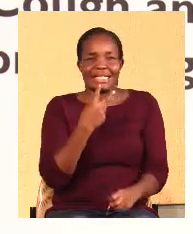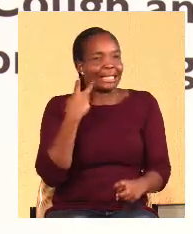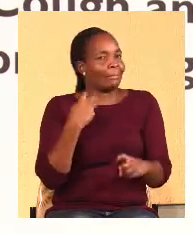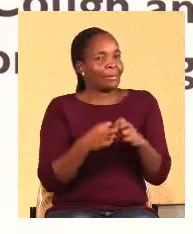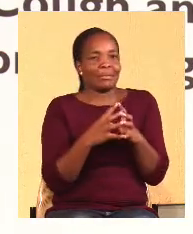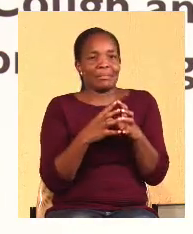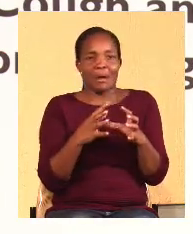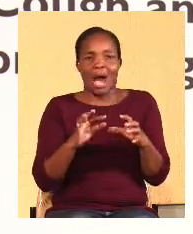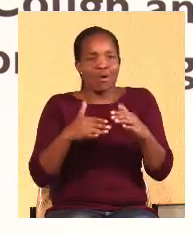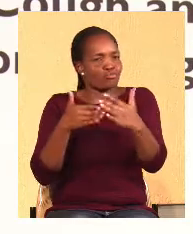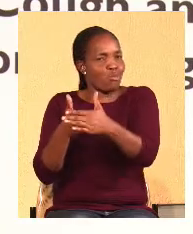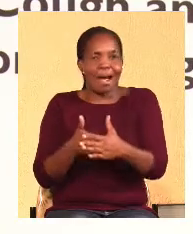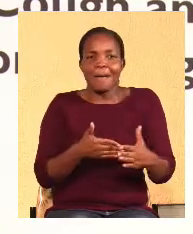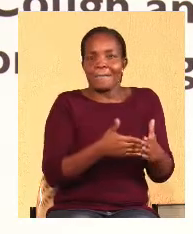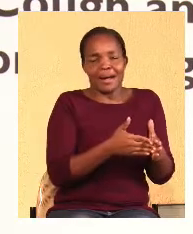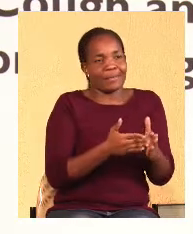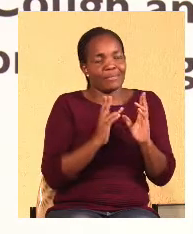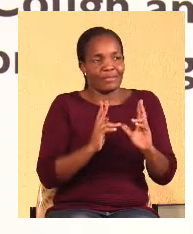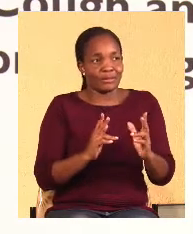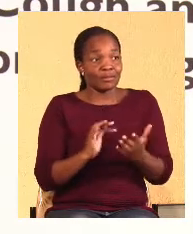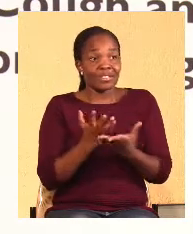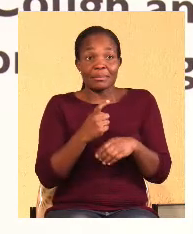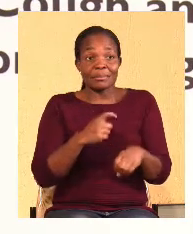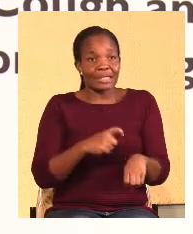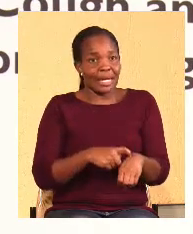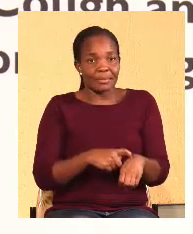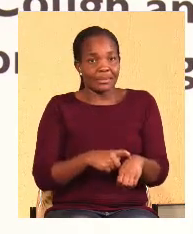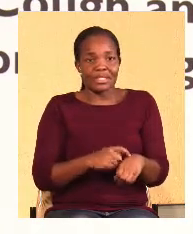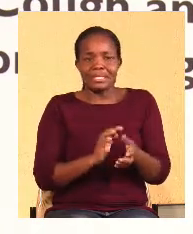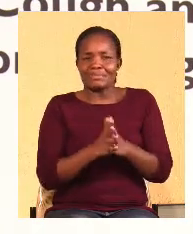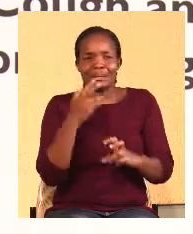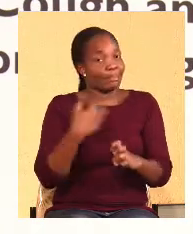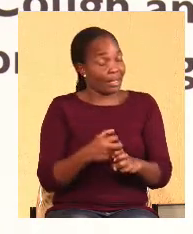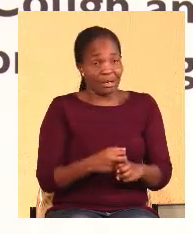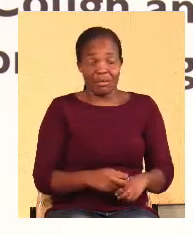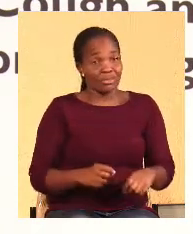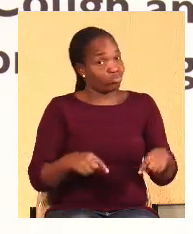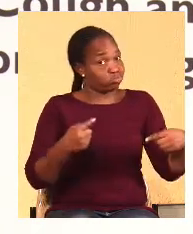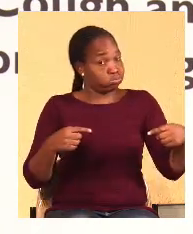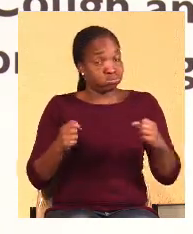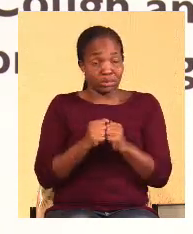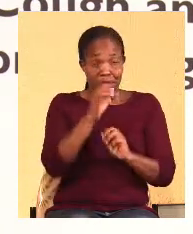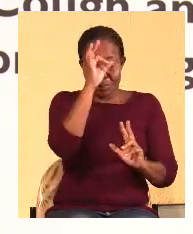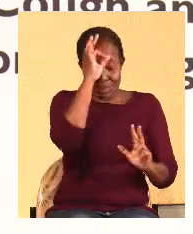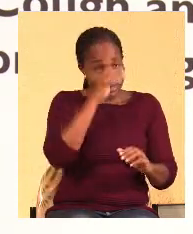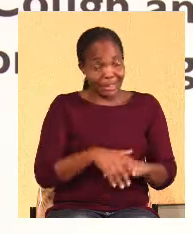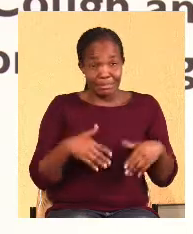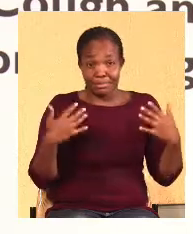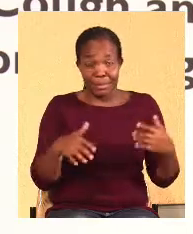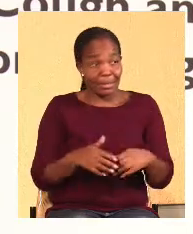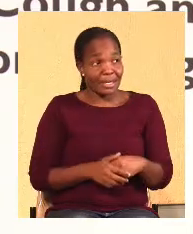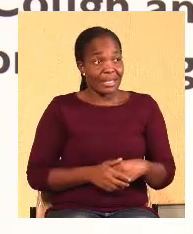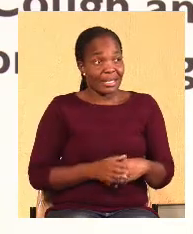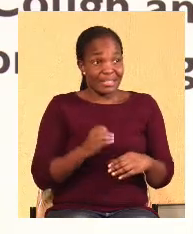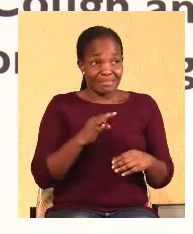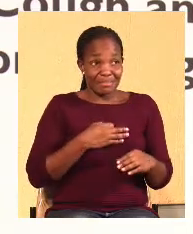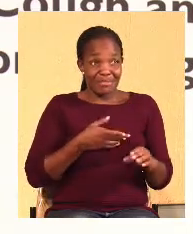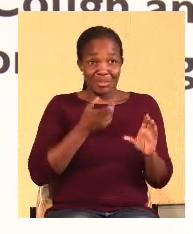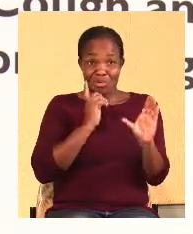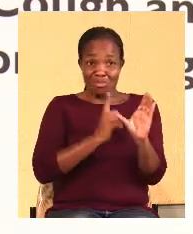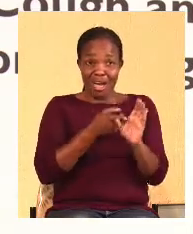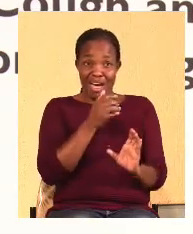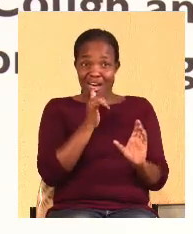to in some instances, have an offense because it was unclear whether or not a particular drink falls